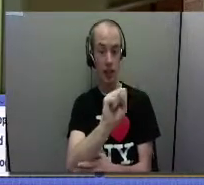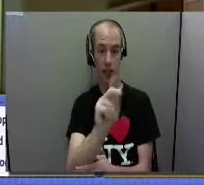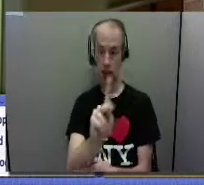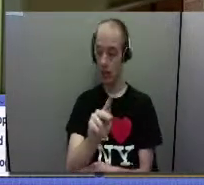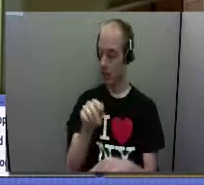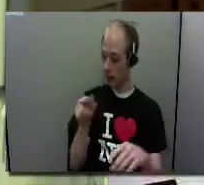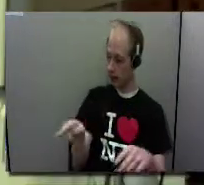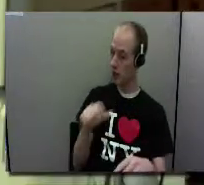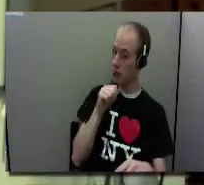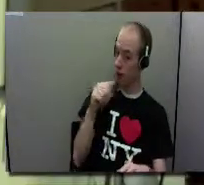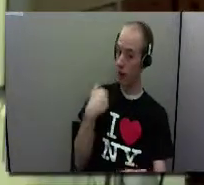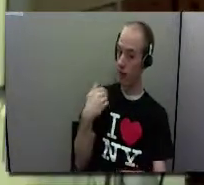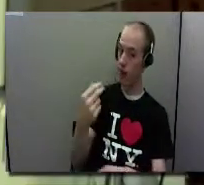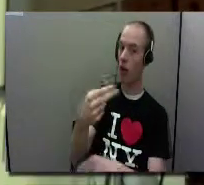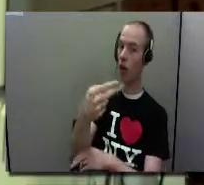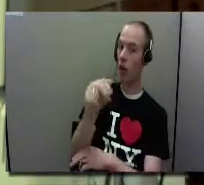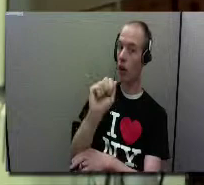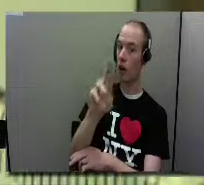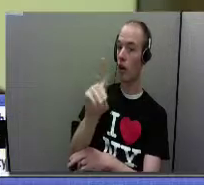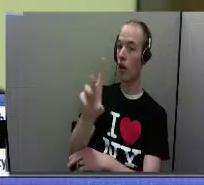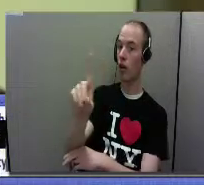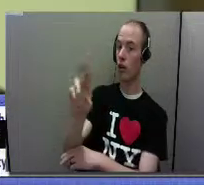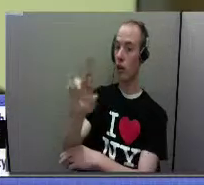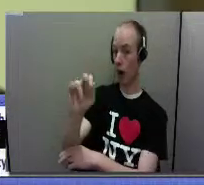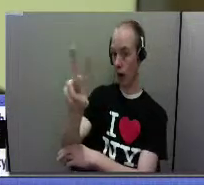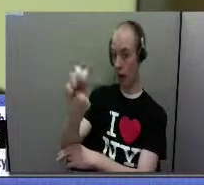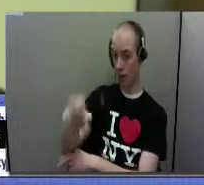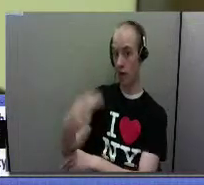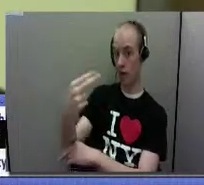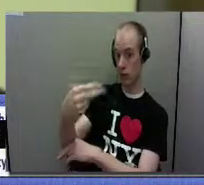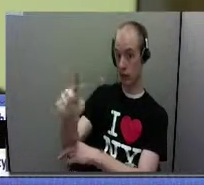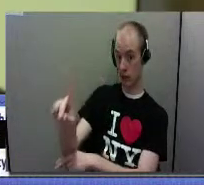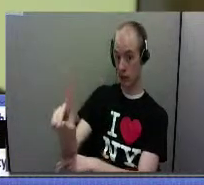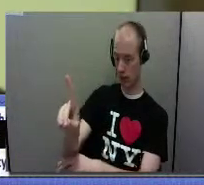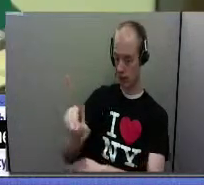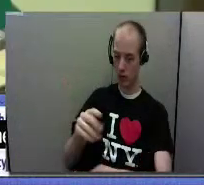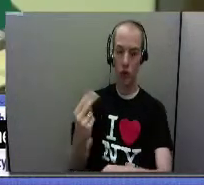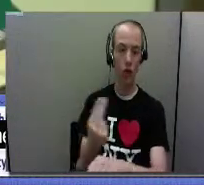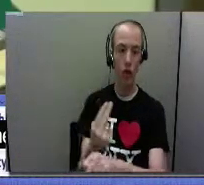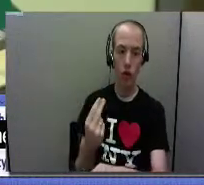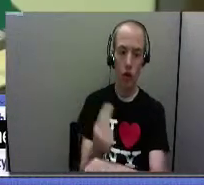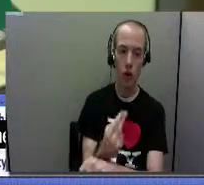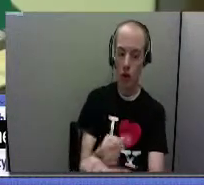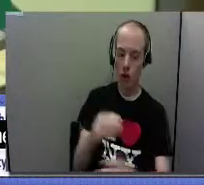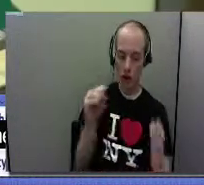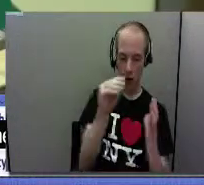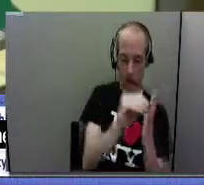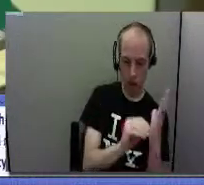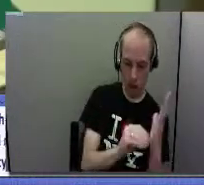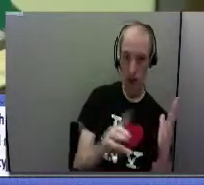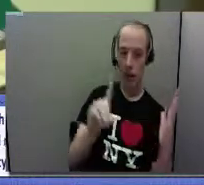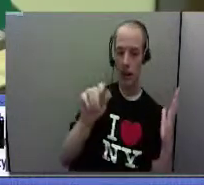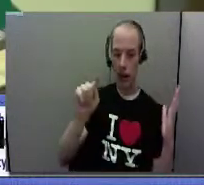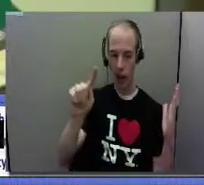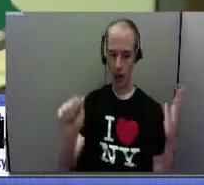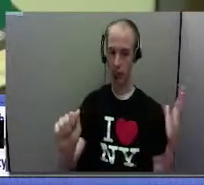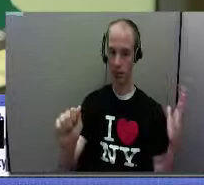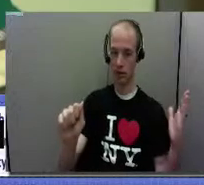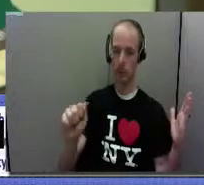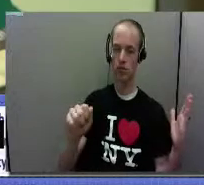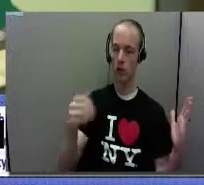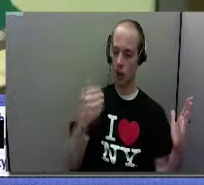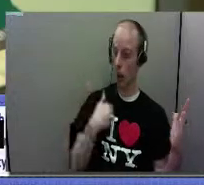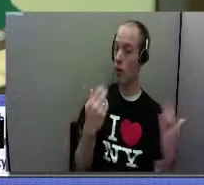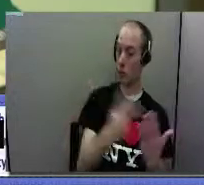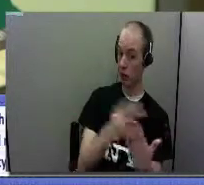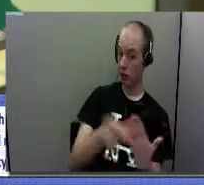on it. That's horrible. And why is it so big? So floppy disks were used to store data. Floppy disks could also come with programs on them. So the one you're holding